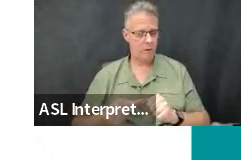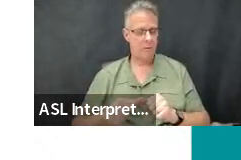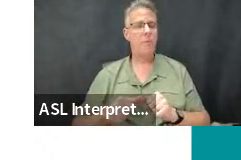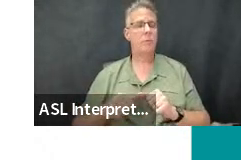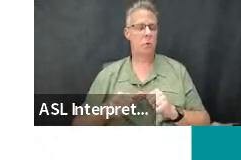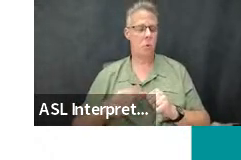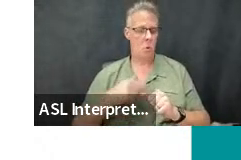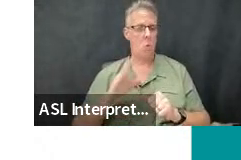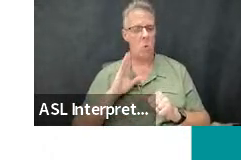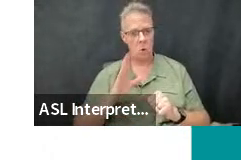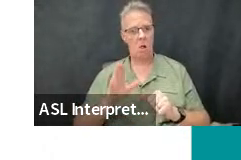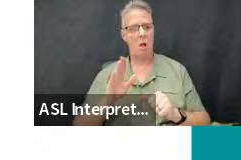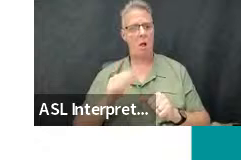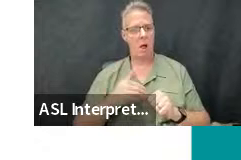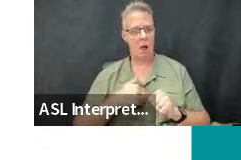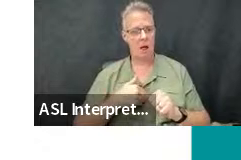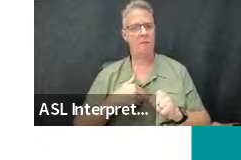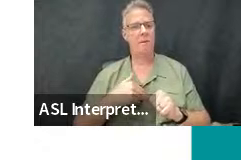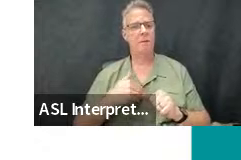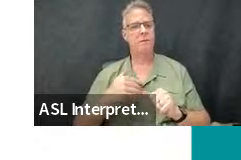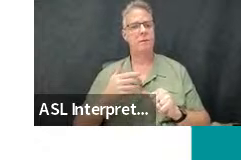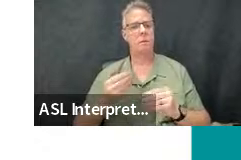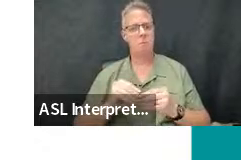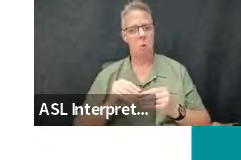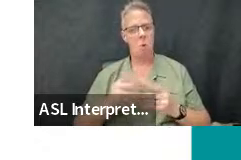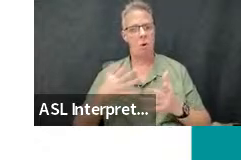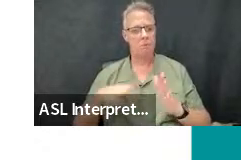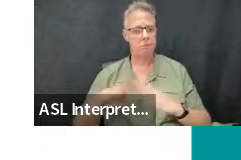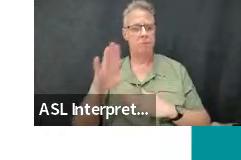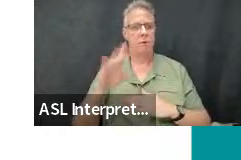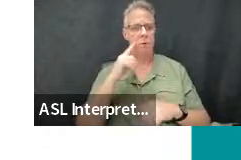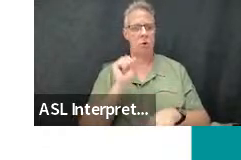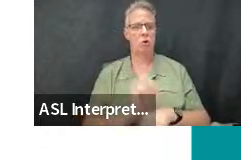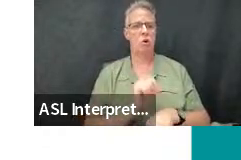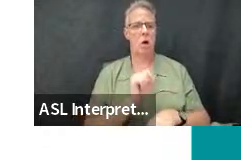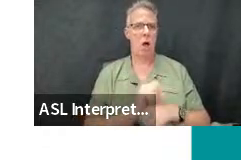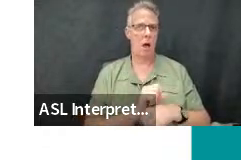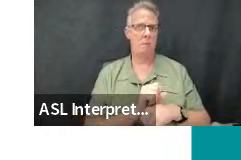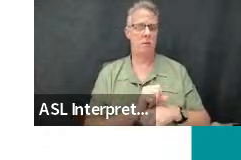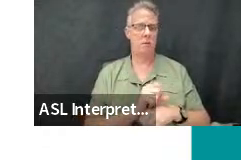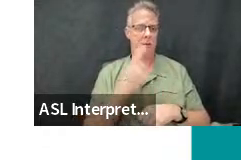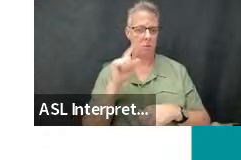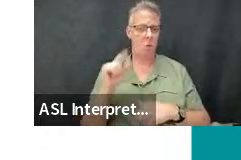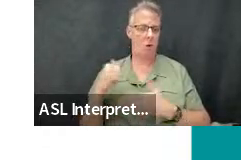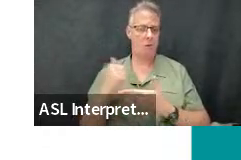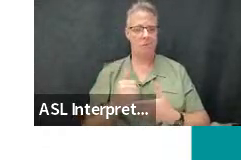we will have an influx in the number of jobs directly related